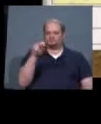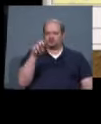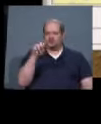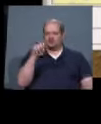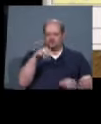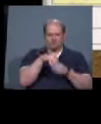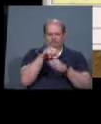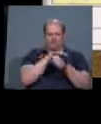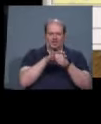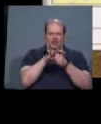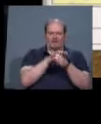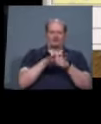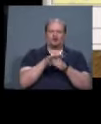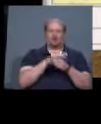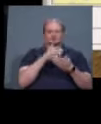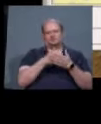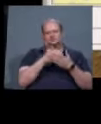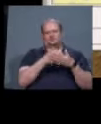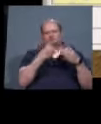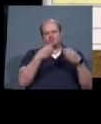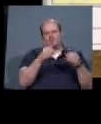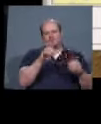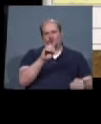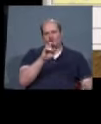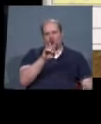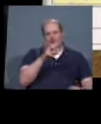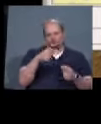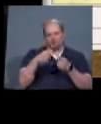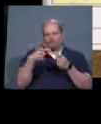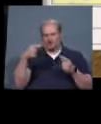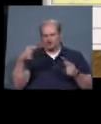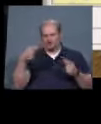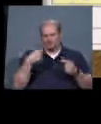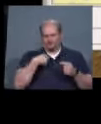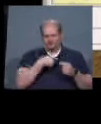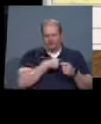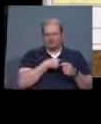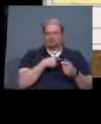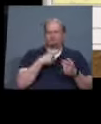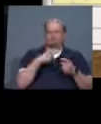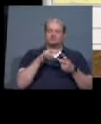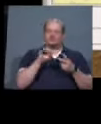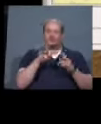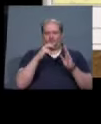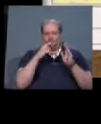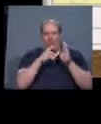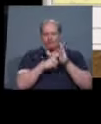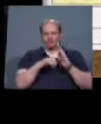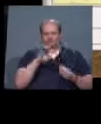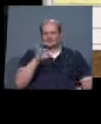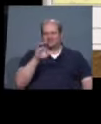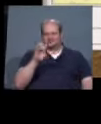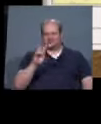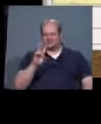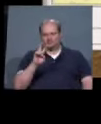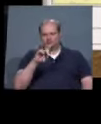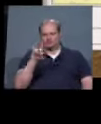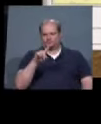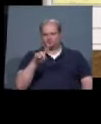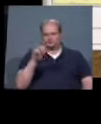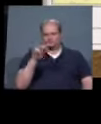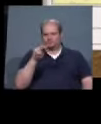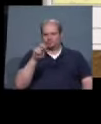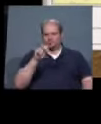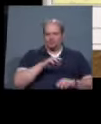We're adjacent to an office, an O2, right across the street from us. And then if you notice, there's a C2 zoning